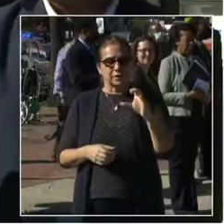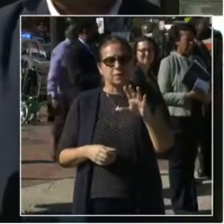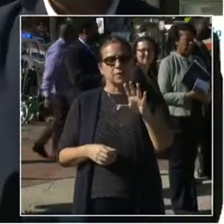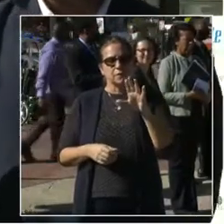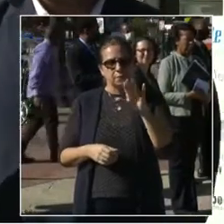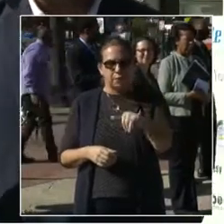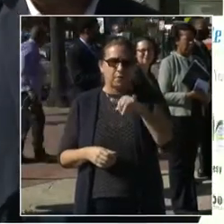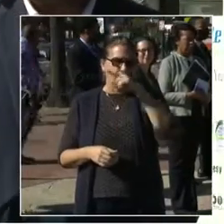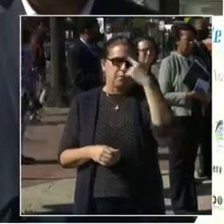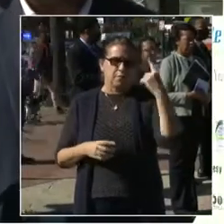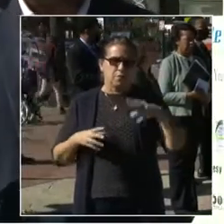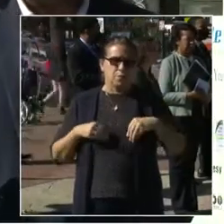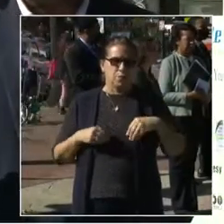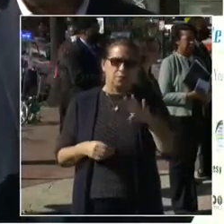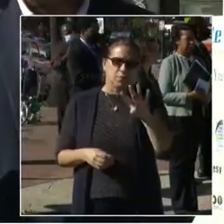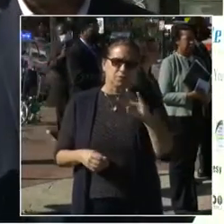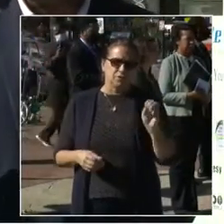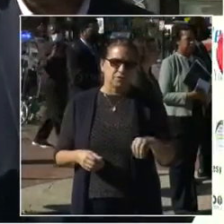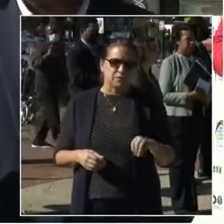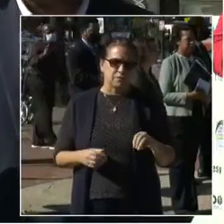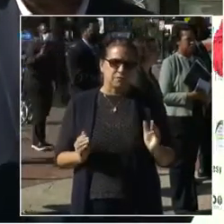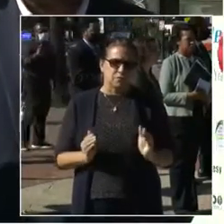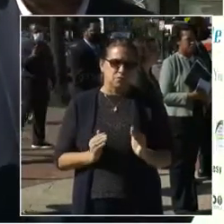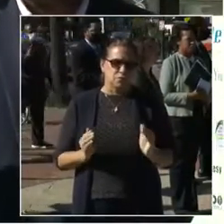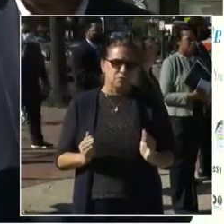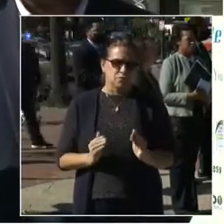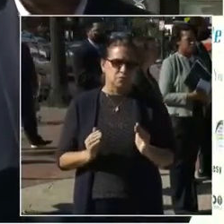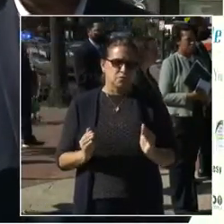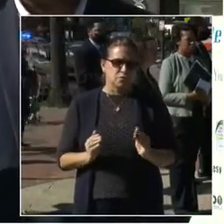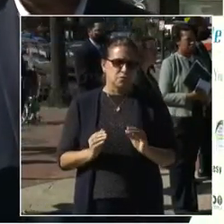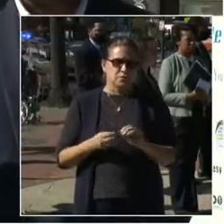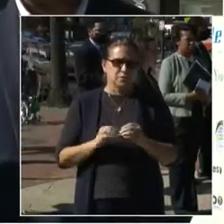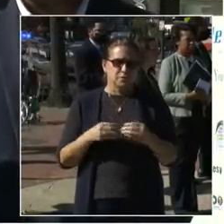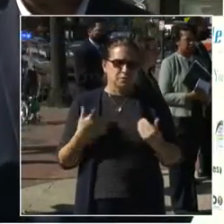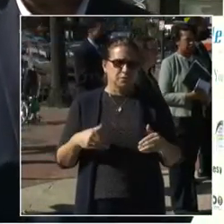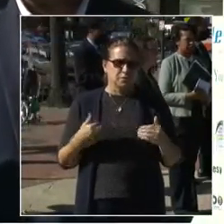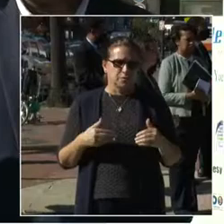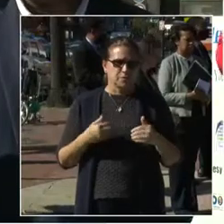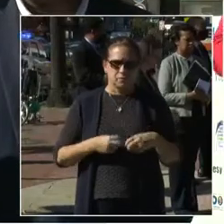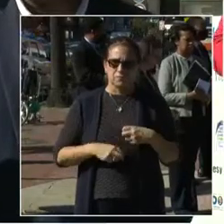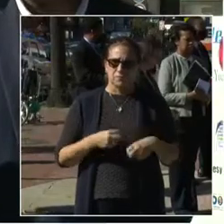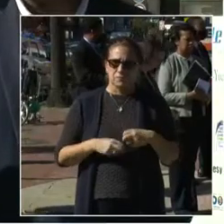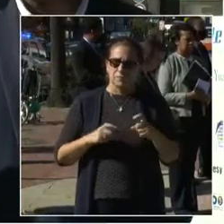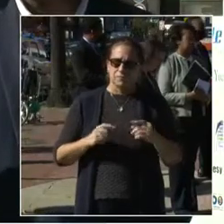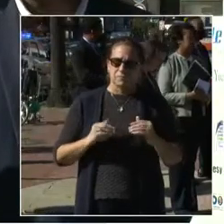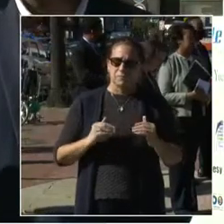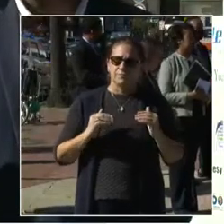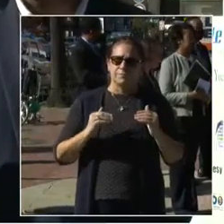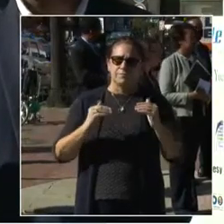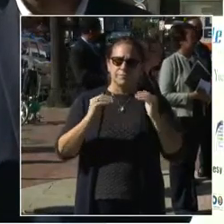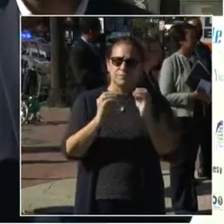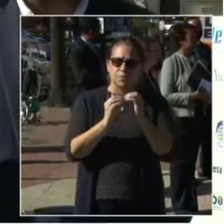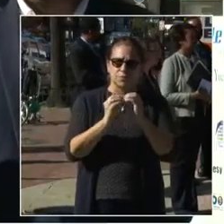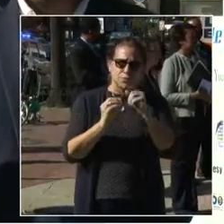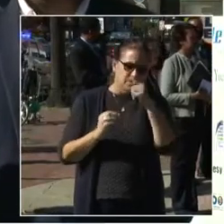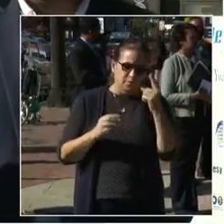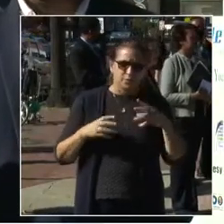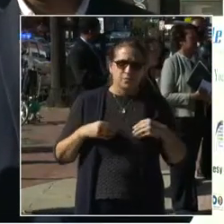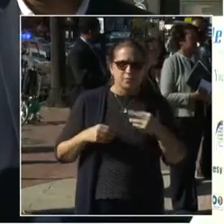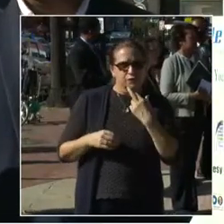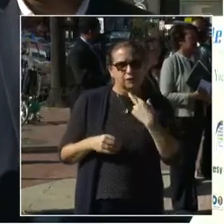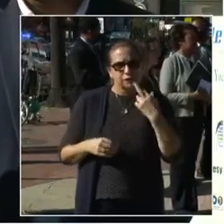would not be the tool that would be able to sustain businesses, but we knew that there would be a celebration and that we had to